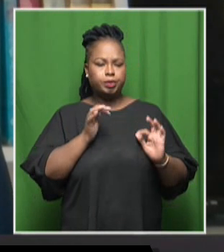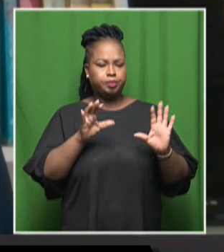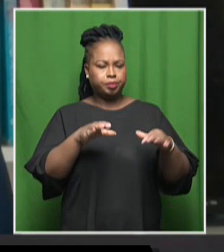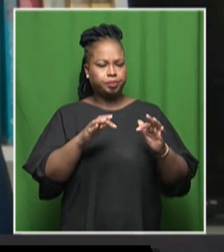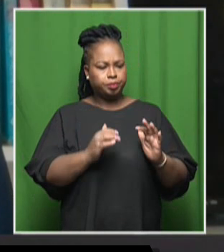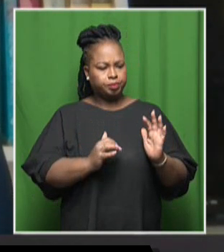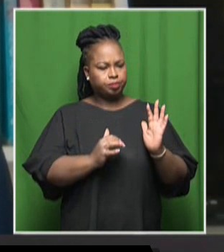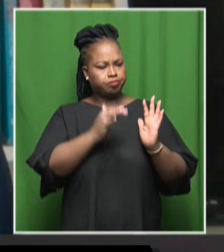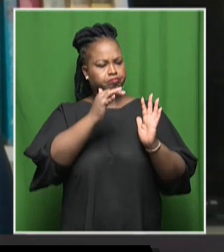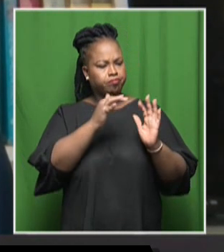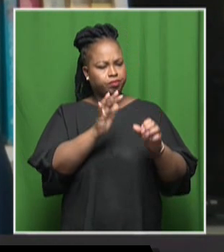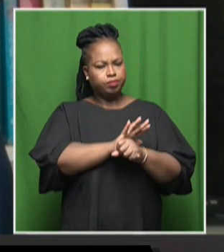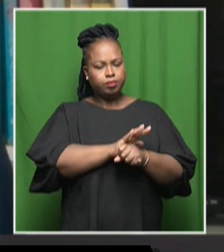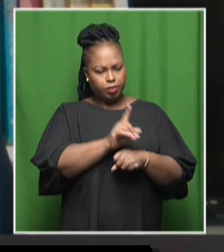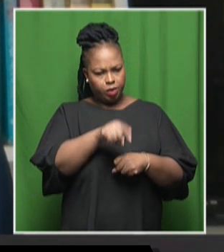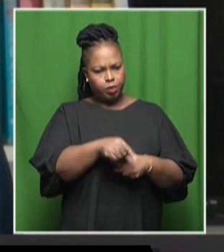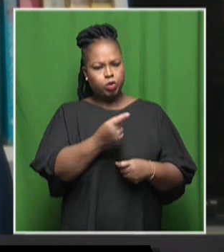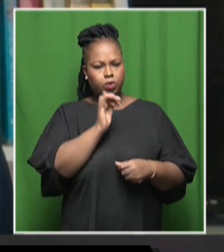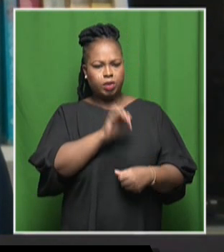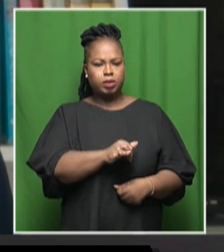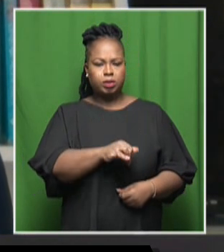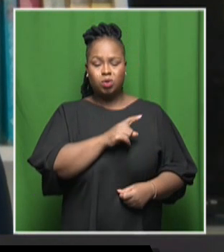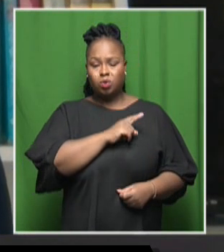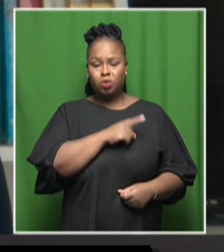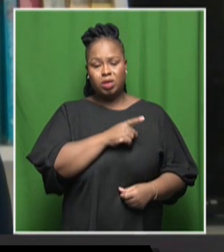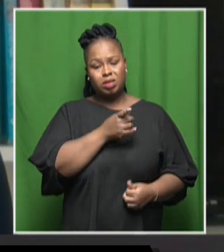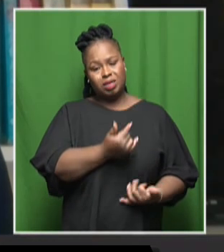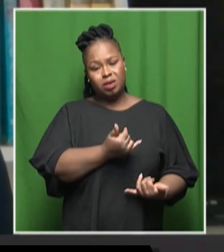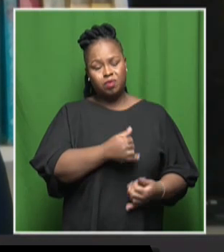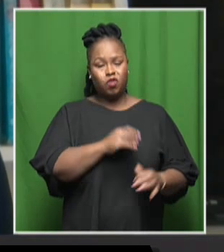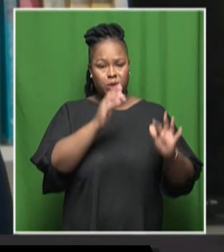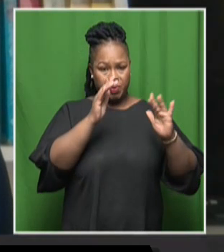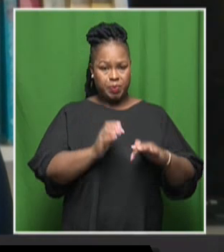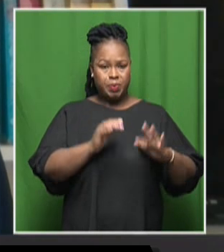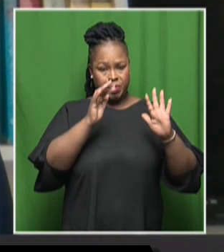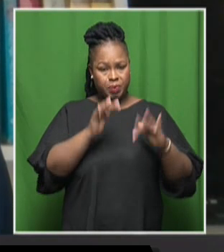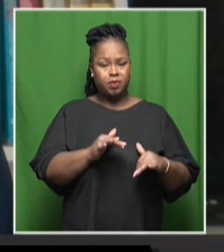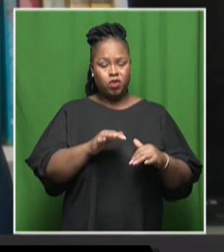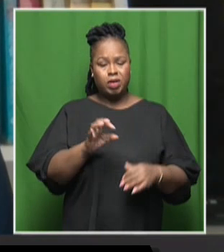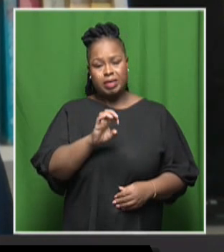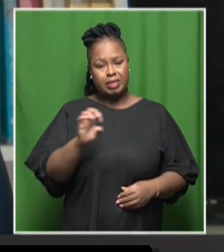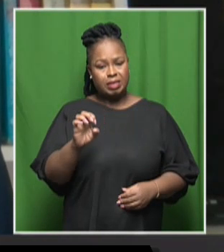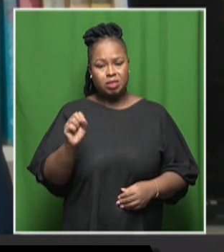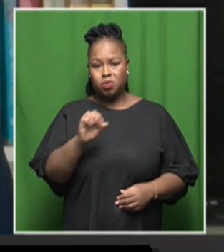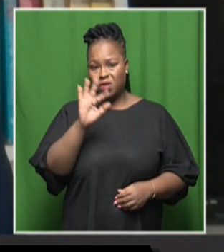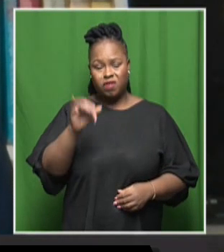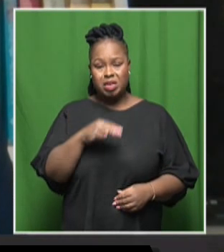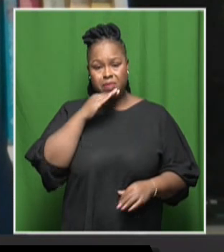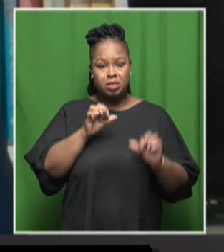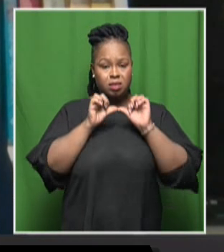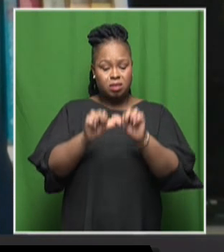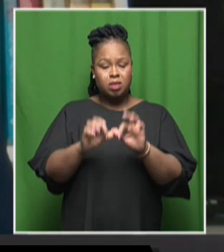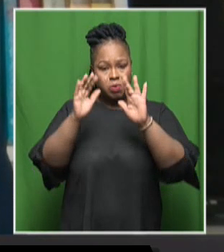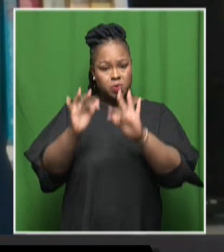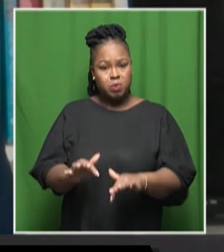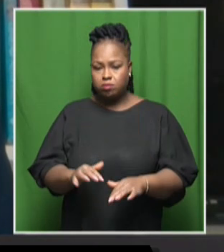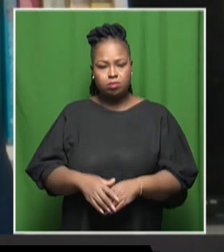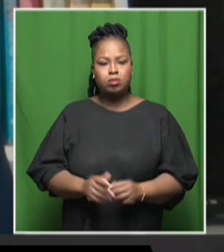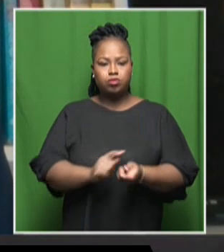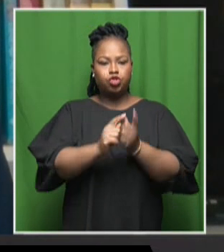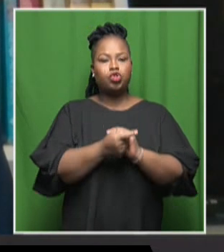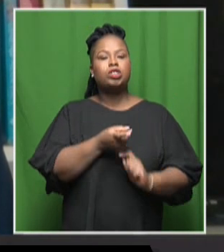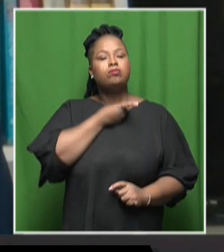should do that because these times of plenty in terms of rainfall in eastern South Africa will not last forever, and we will